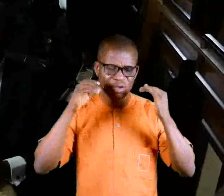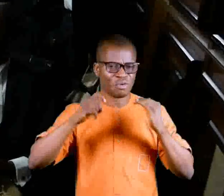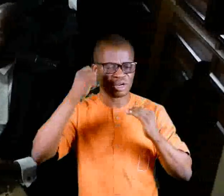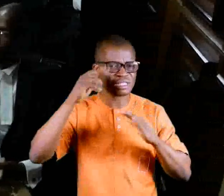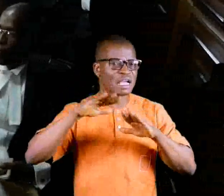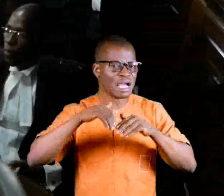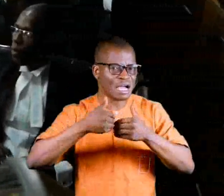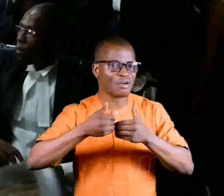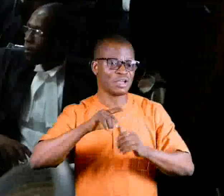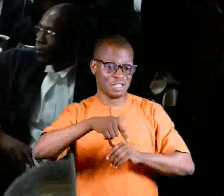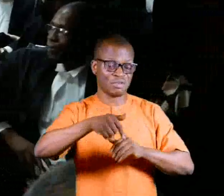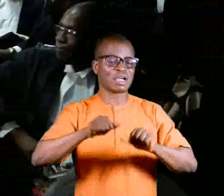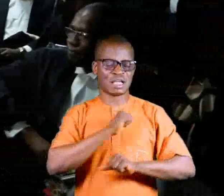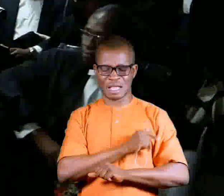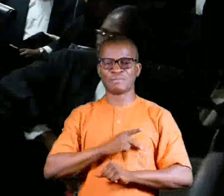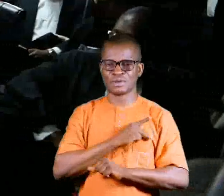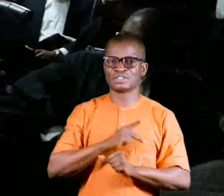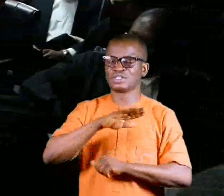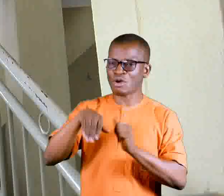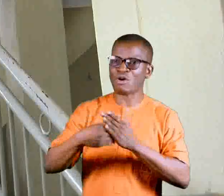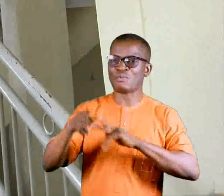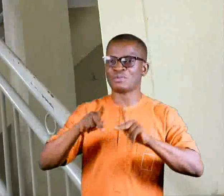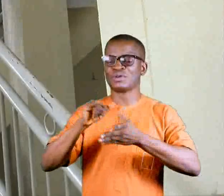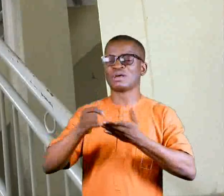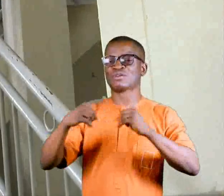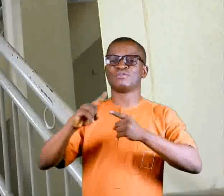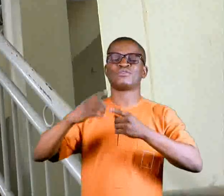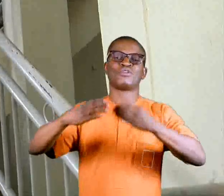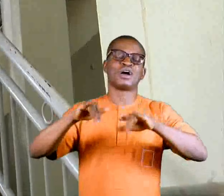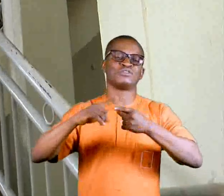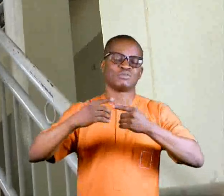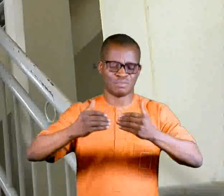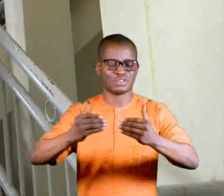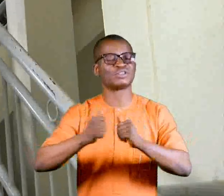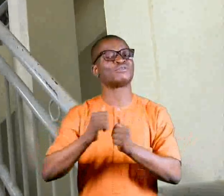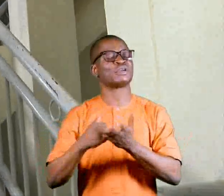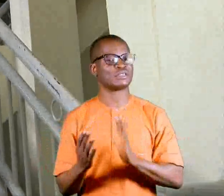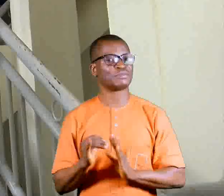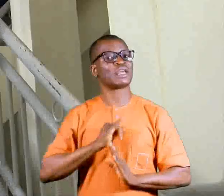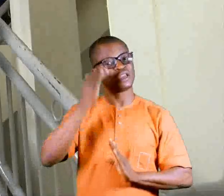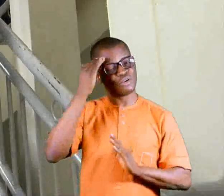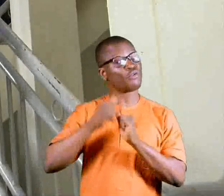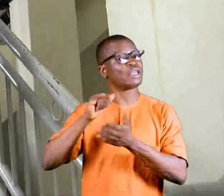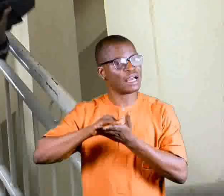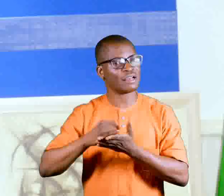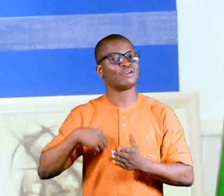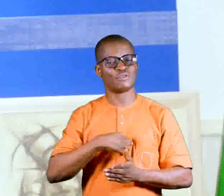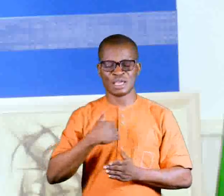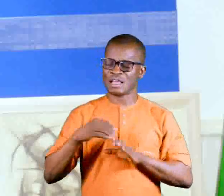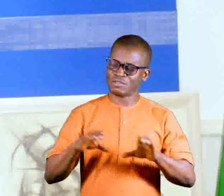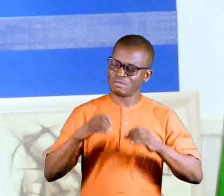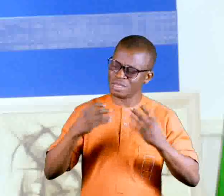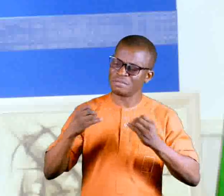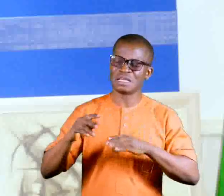can appreciate the witnesses and the evidences that come to court and know how to proceed. And in that regard, we